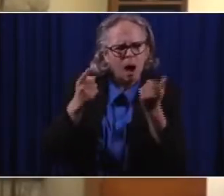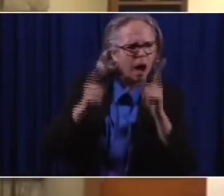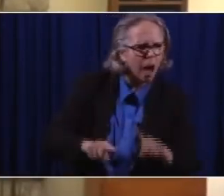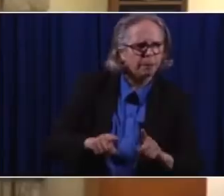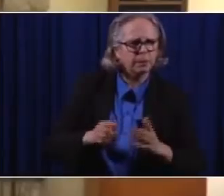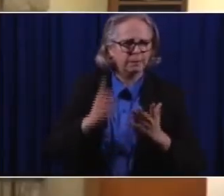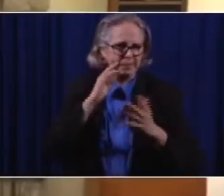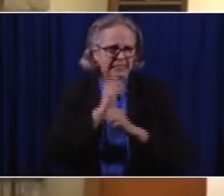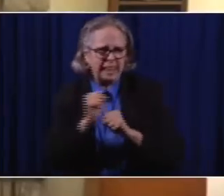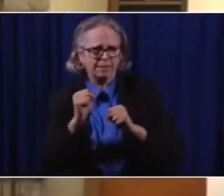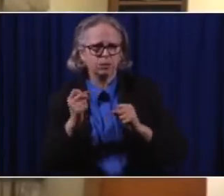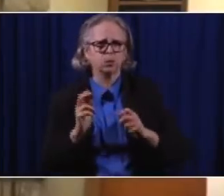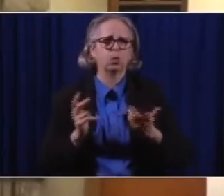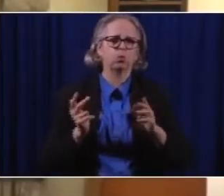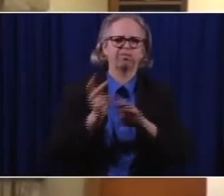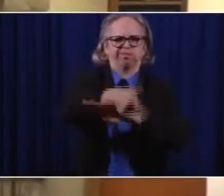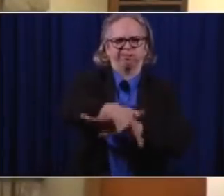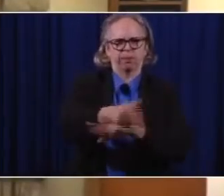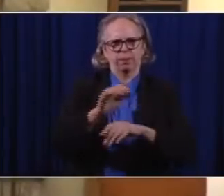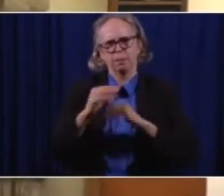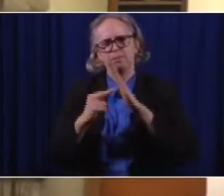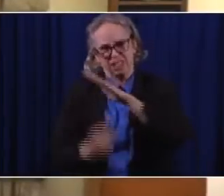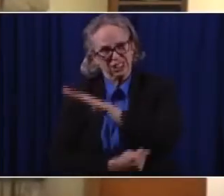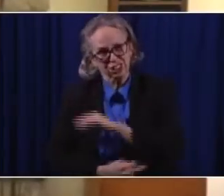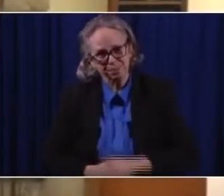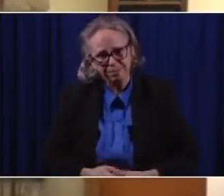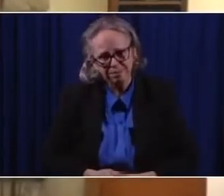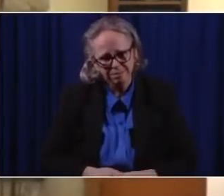Let me now move to Lieutenant Governor. John?